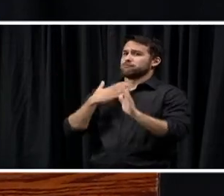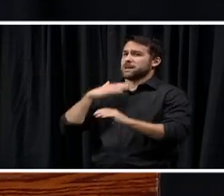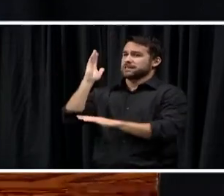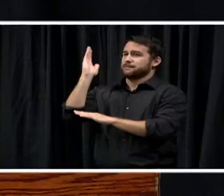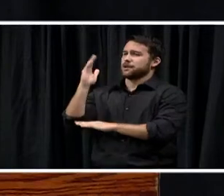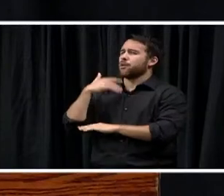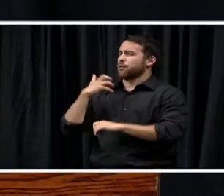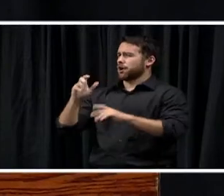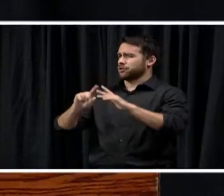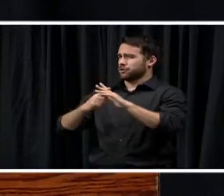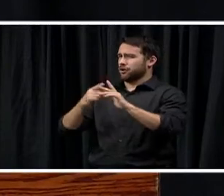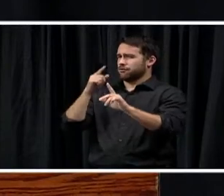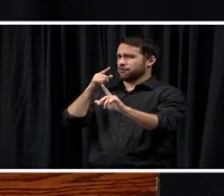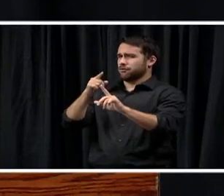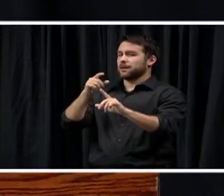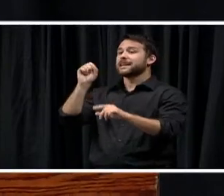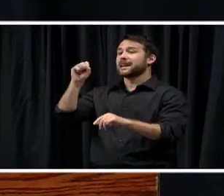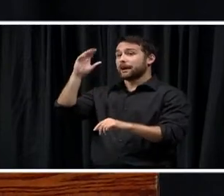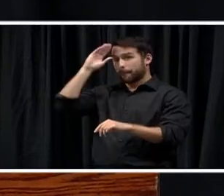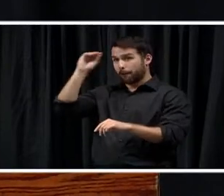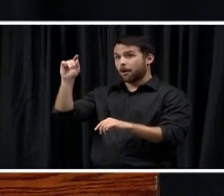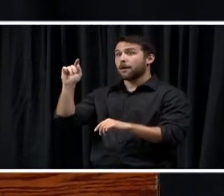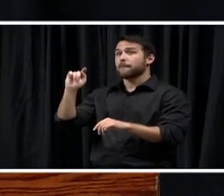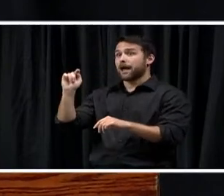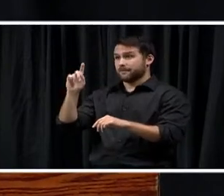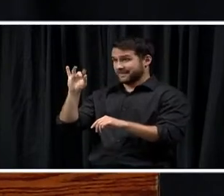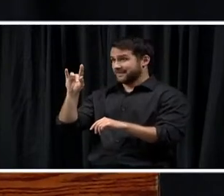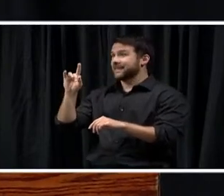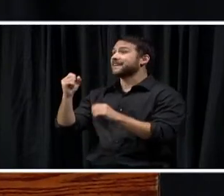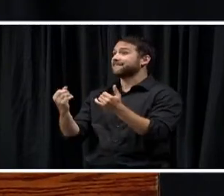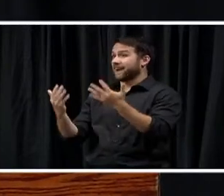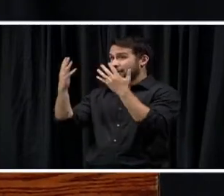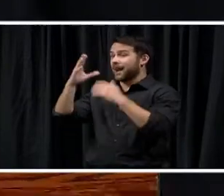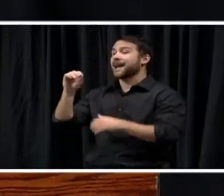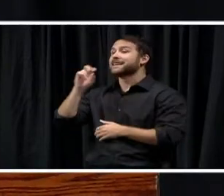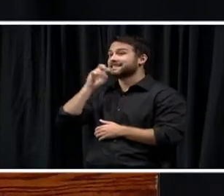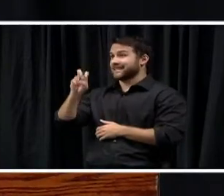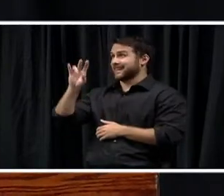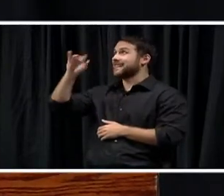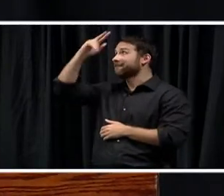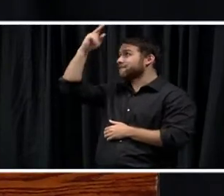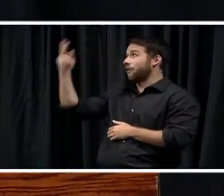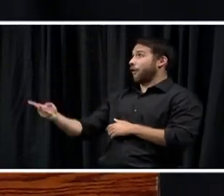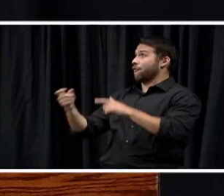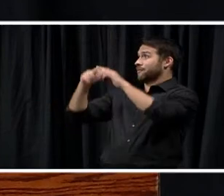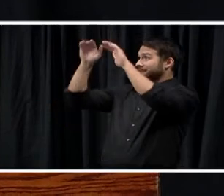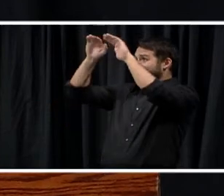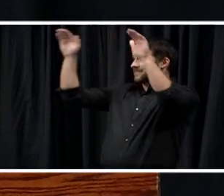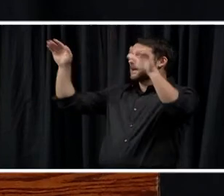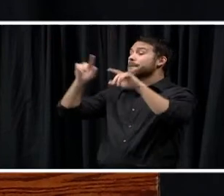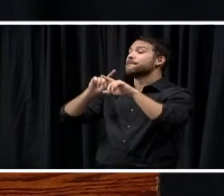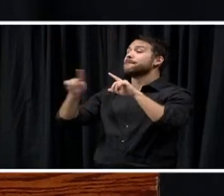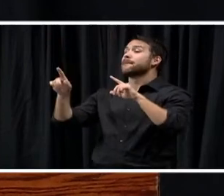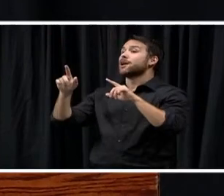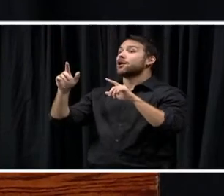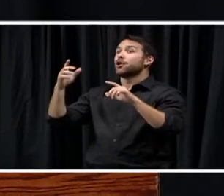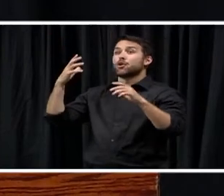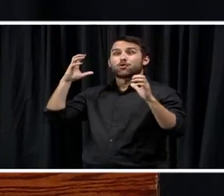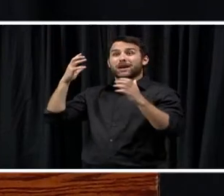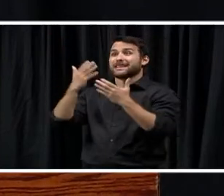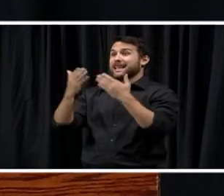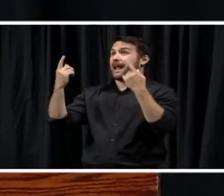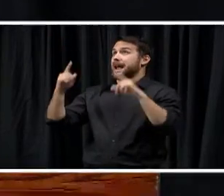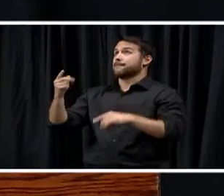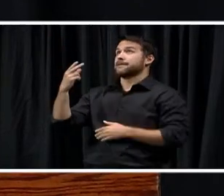something out of the way. Yes, the boys' bathroom did catch on fire once, and yes, a snake did fall from the ceiling. But I think the crazy things that happened at Henry Clay